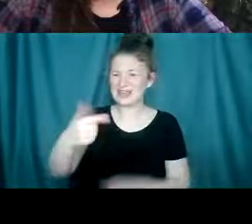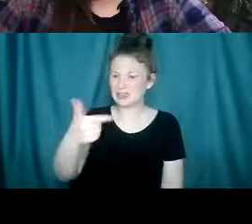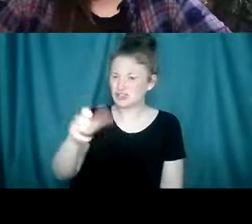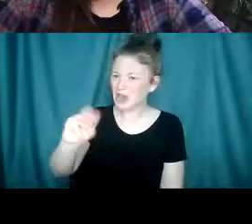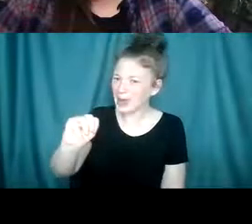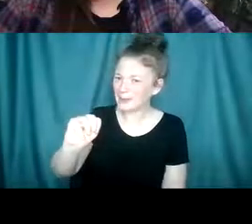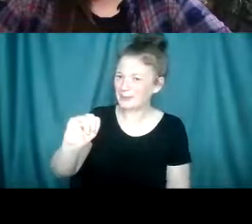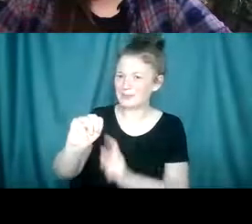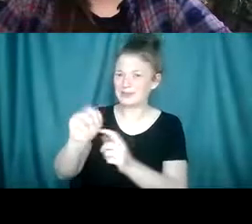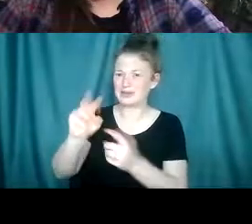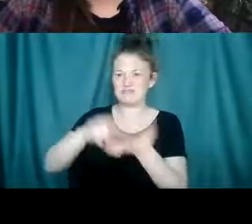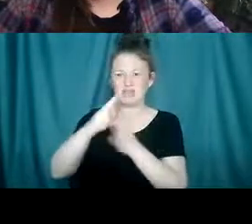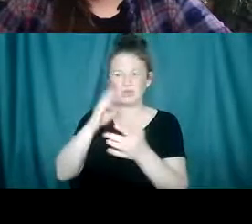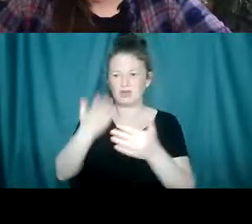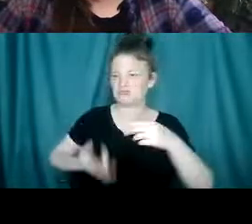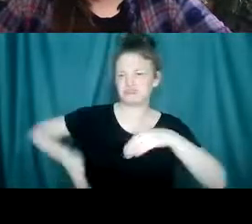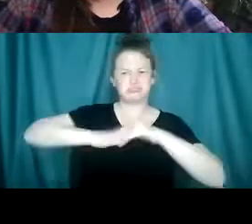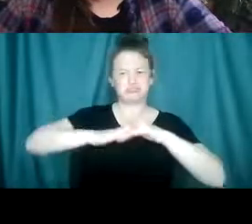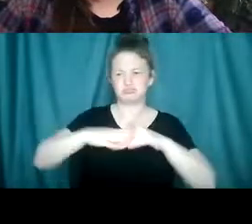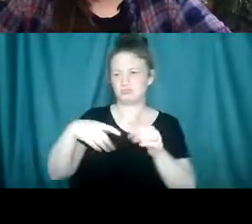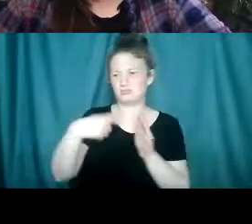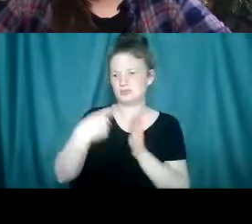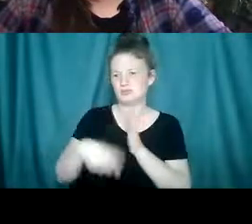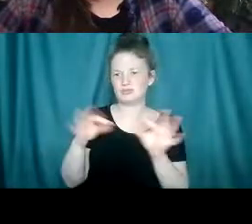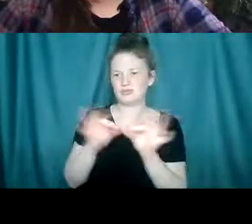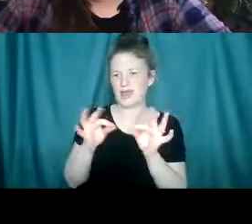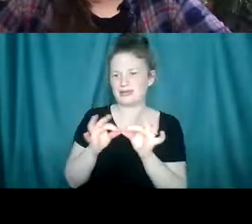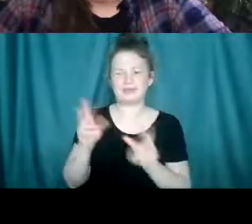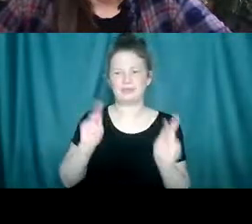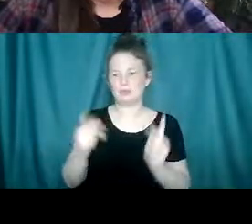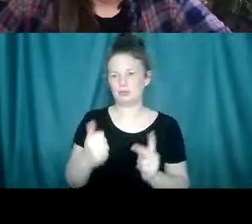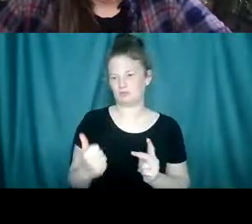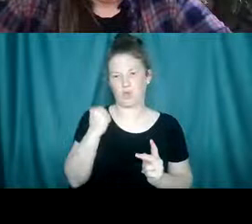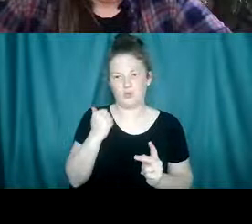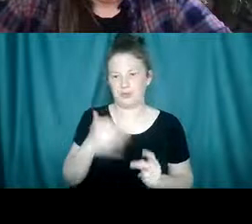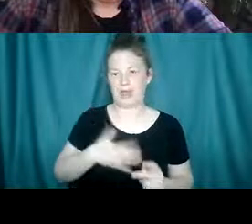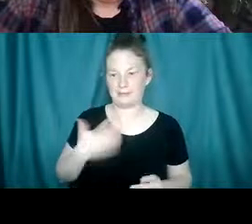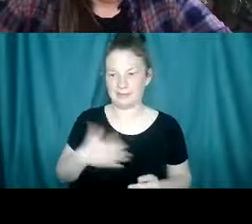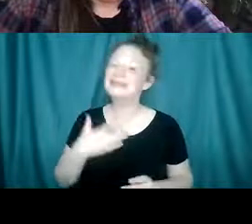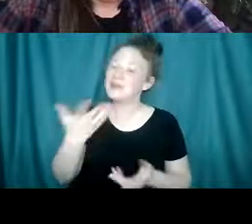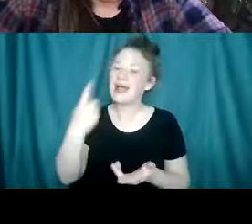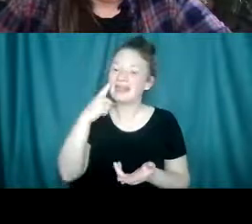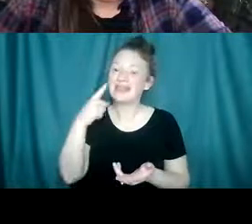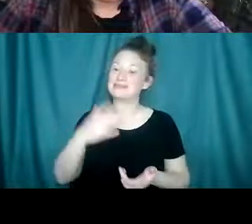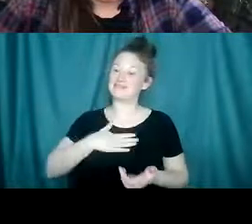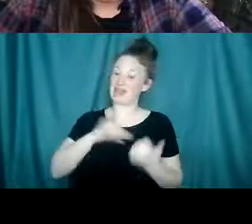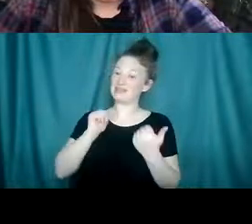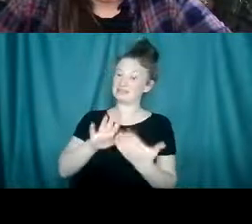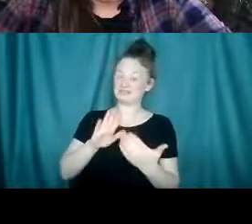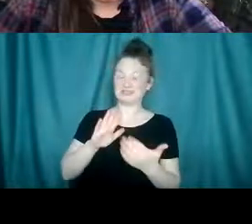gonna drive the price up for sure. Right. People will not be very happy about that. So I think this is probably the cheapest method we